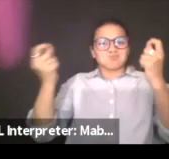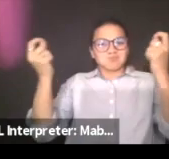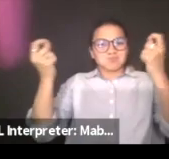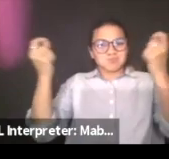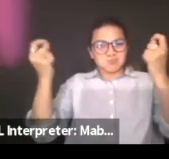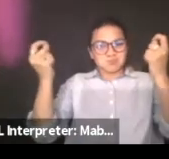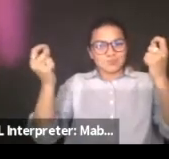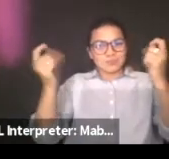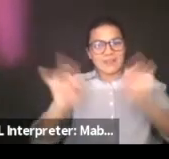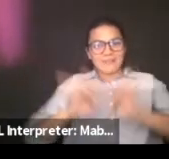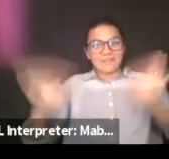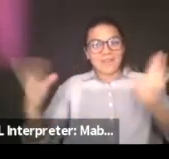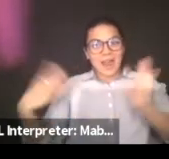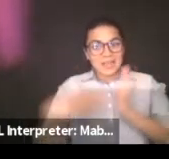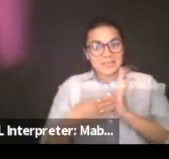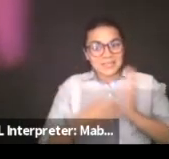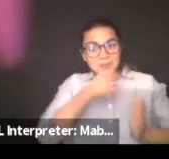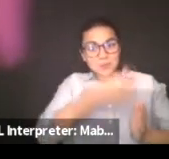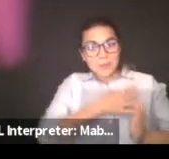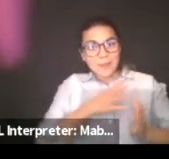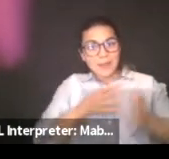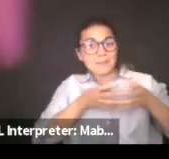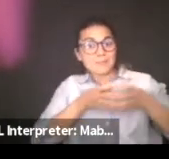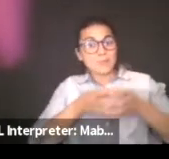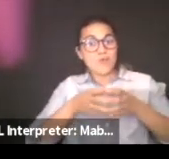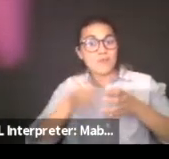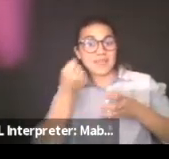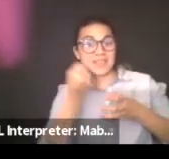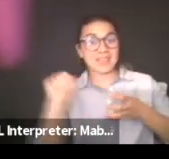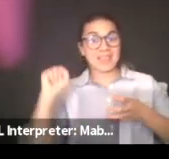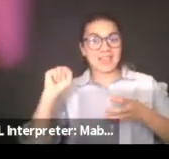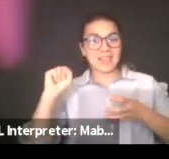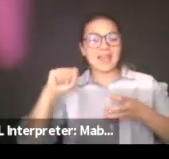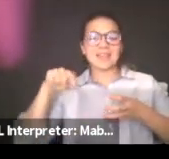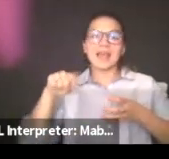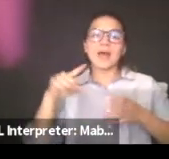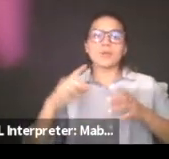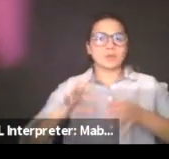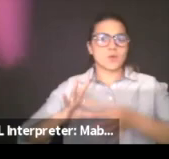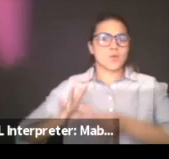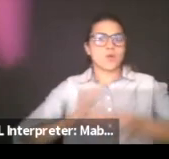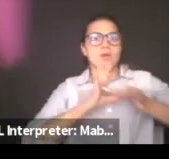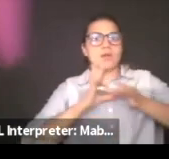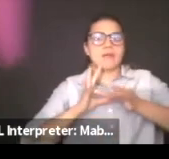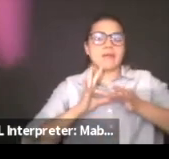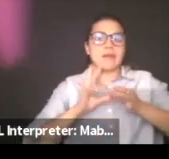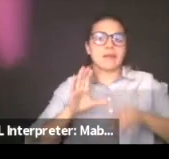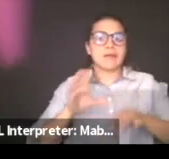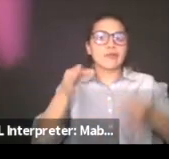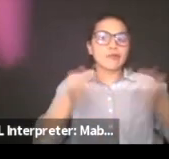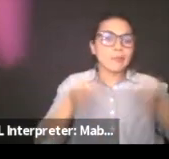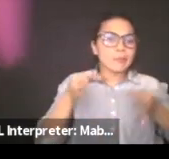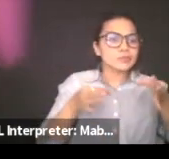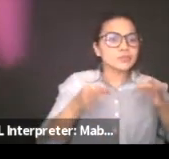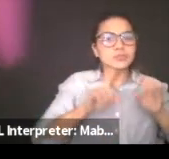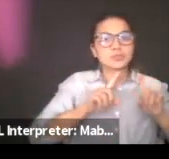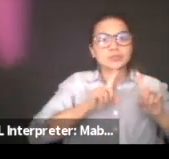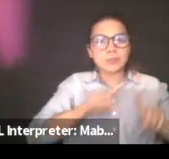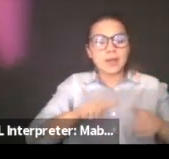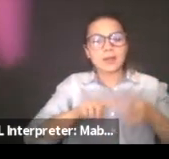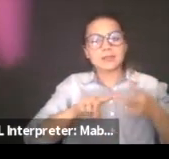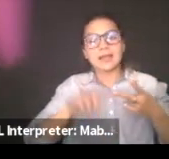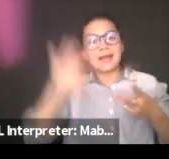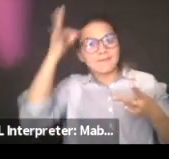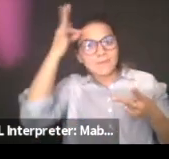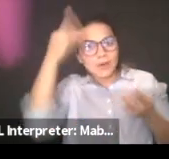movement, which it was called at the time. They coordinated criminal justice responses with social services and federal